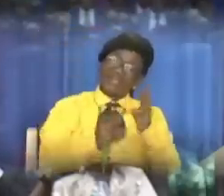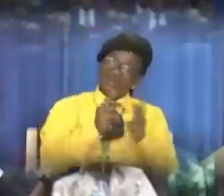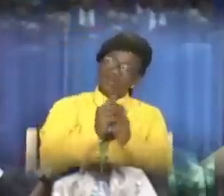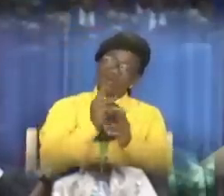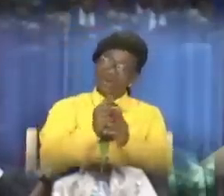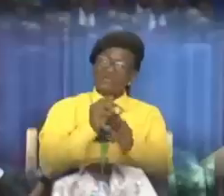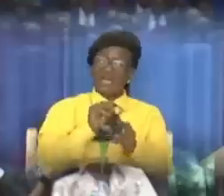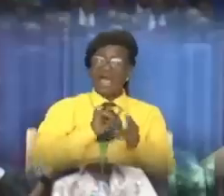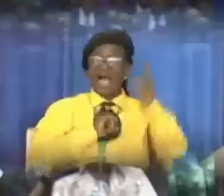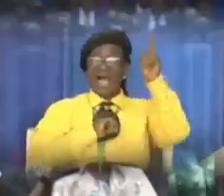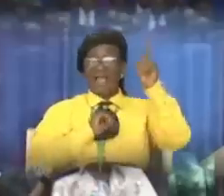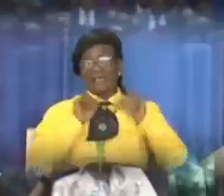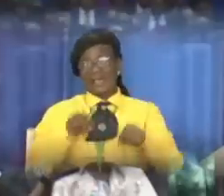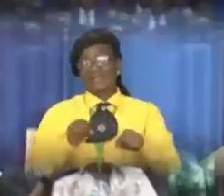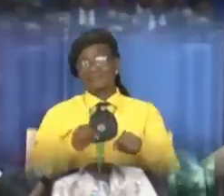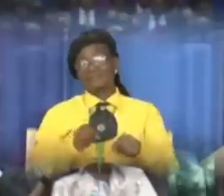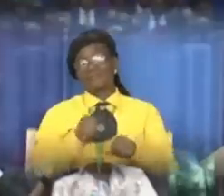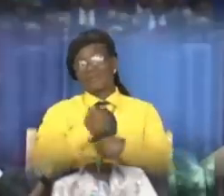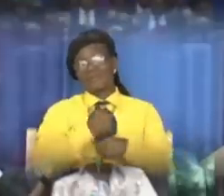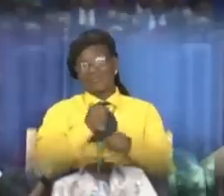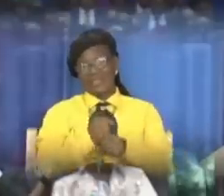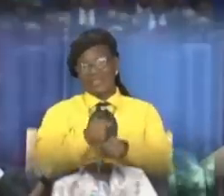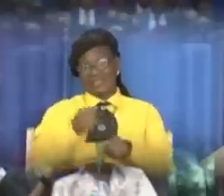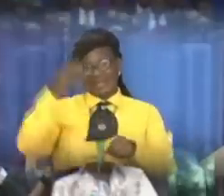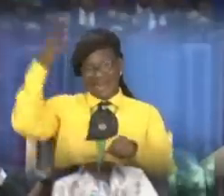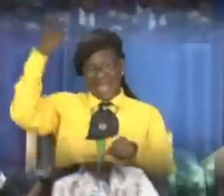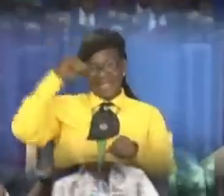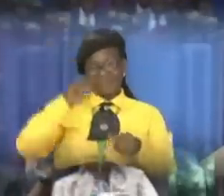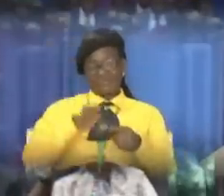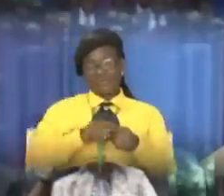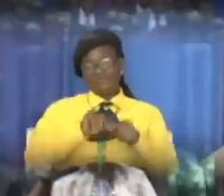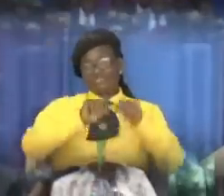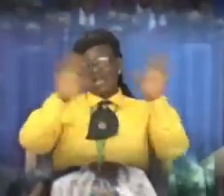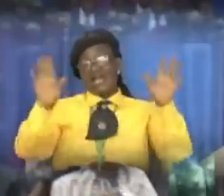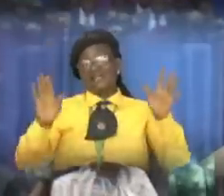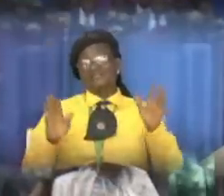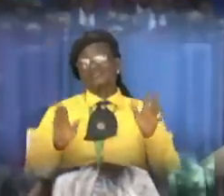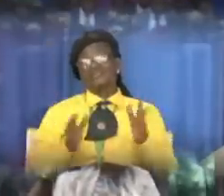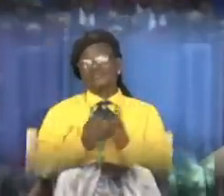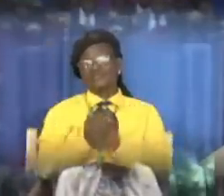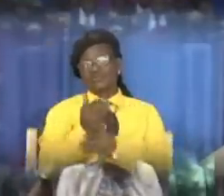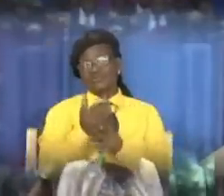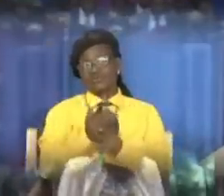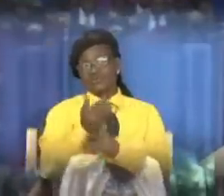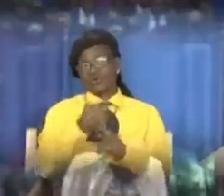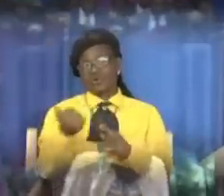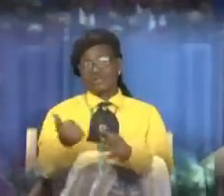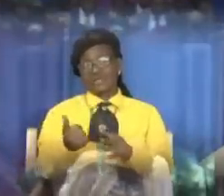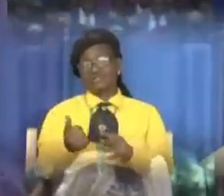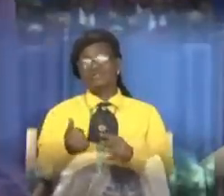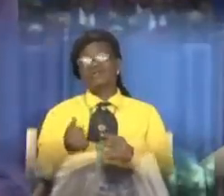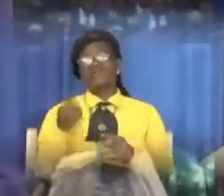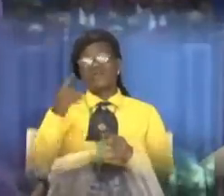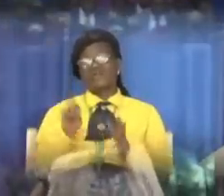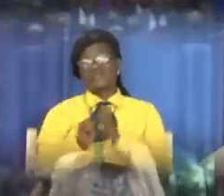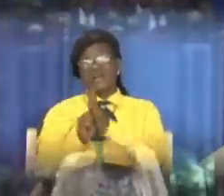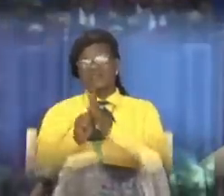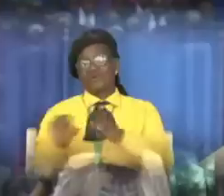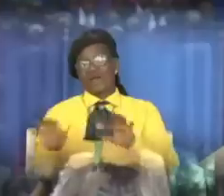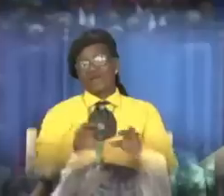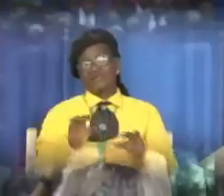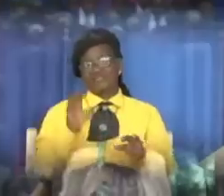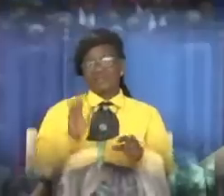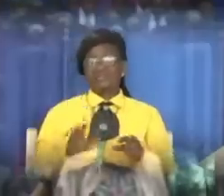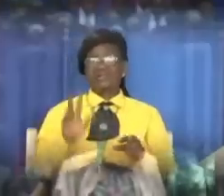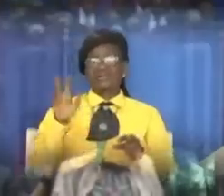others. For example, Acts chapter 3, verse 1 to 8. Acts chapter 3, verse 1 to 8. There was